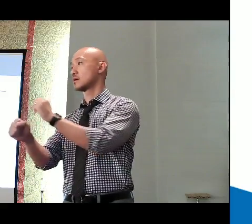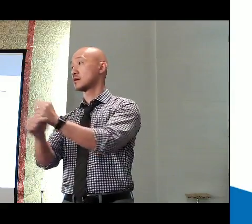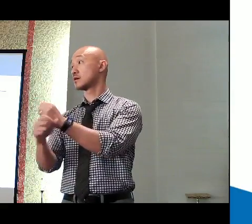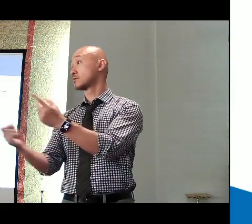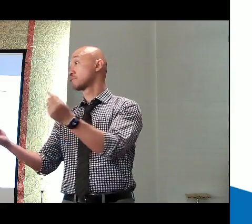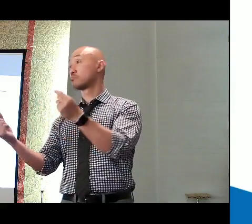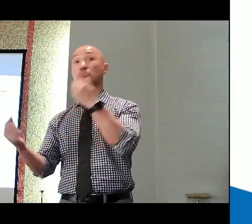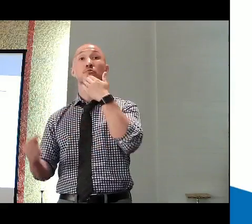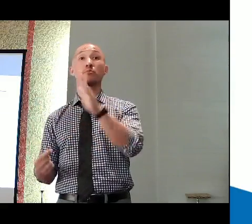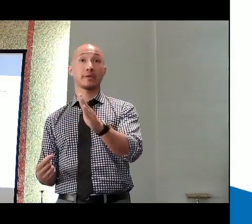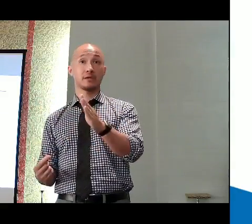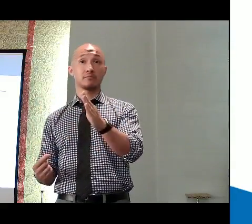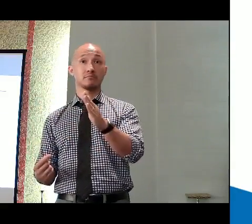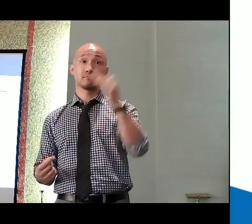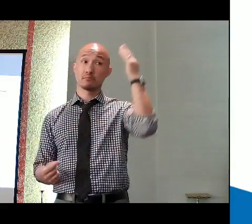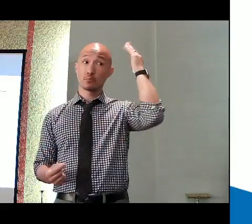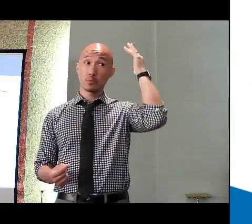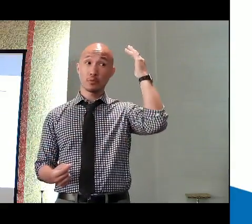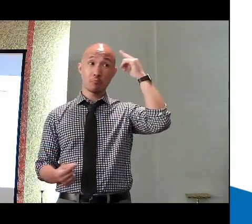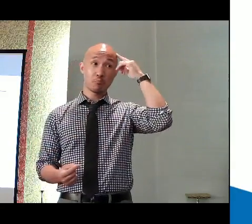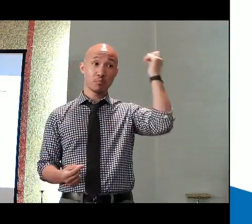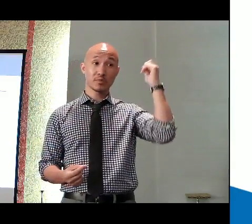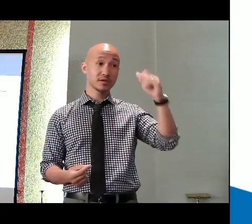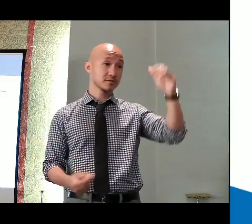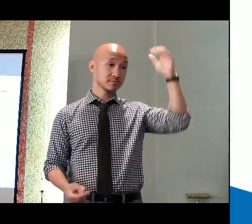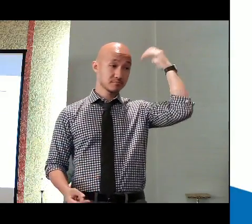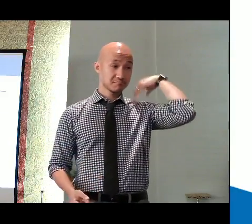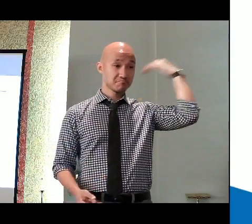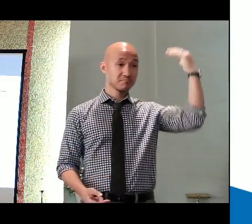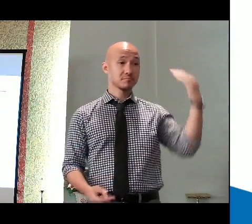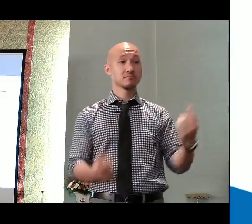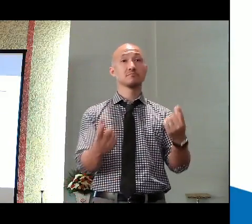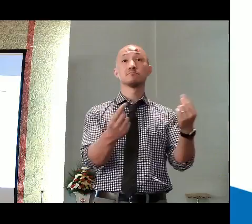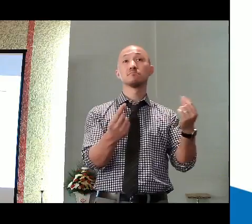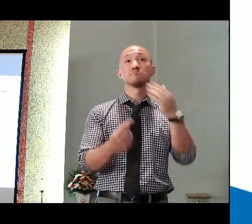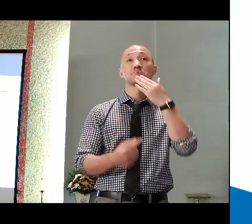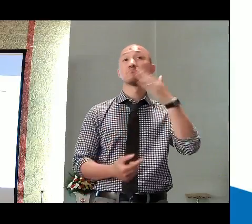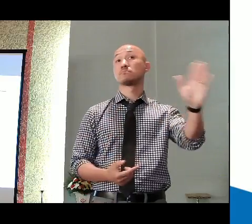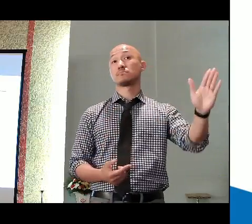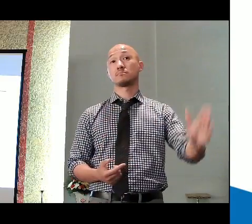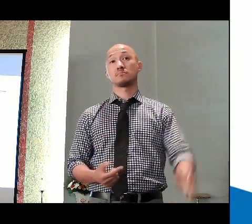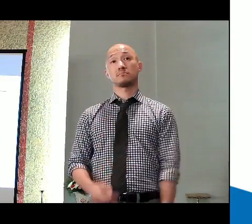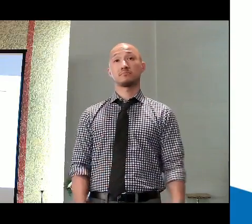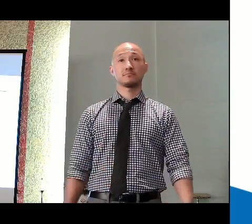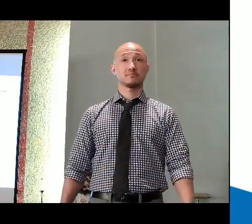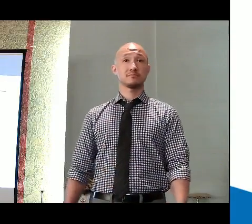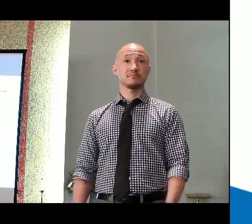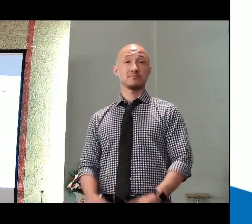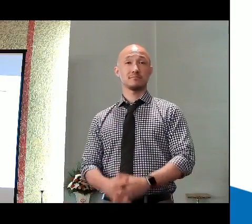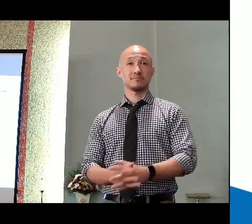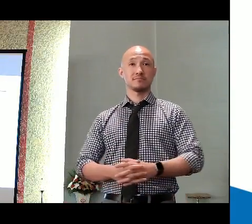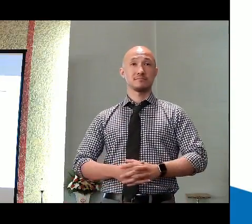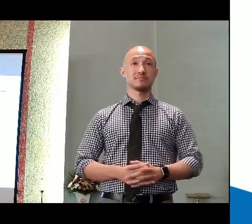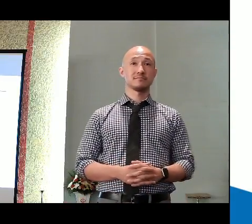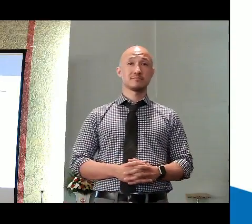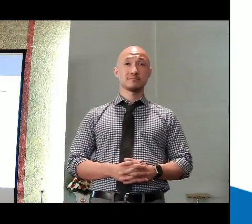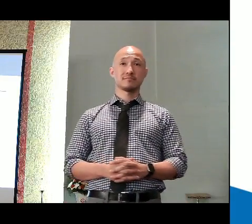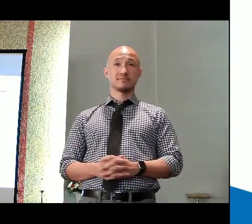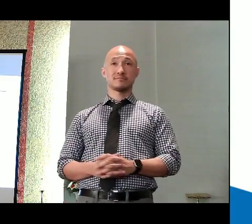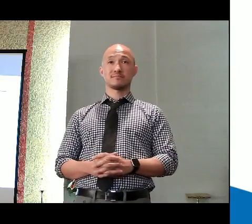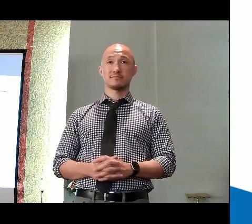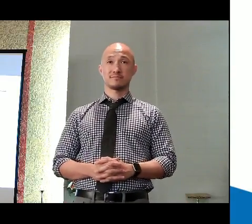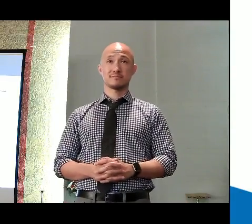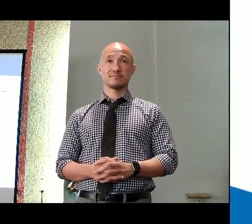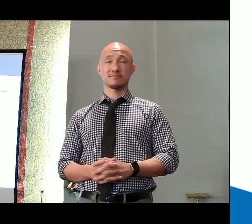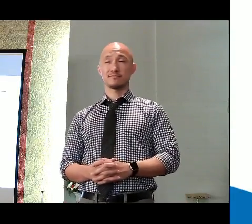house, might think, you know, God gave him a lot of latitude to command and do all kinds of things, and you might think that, that might feed